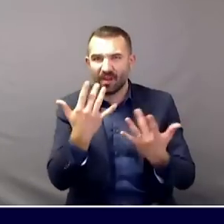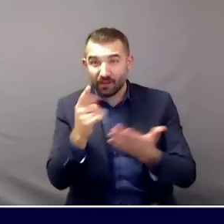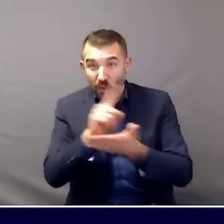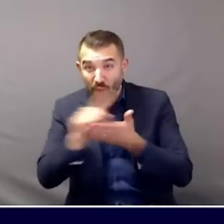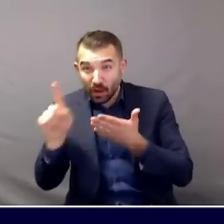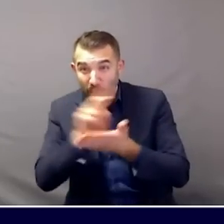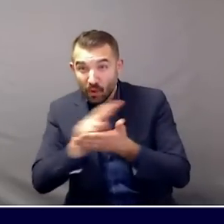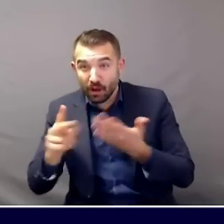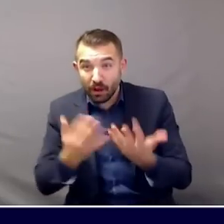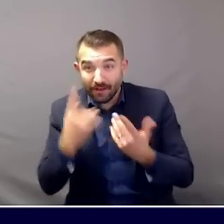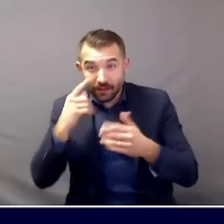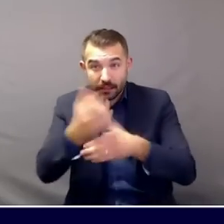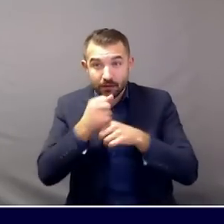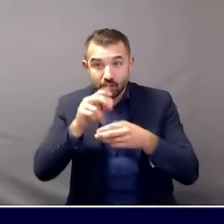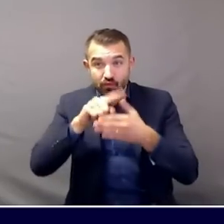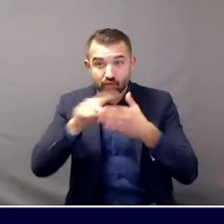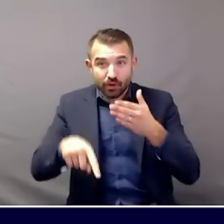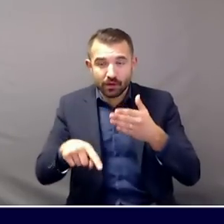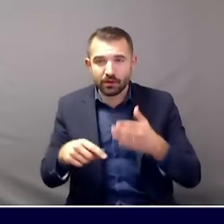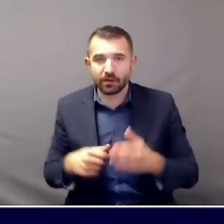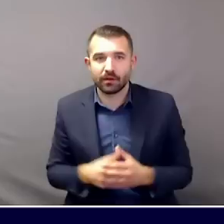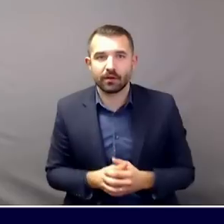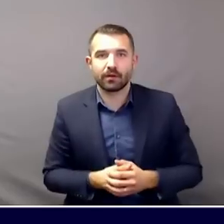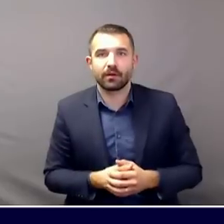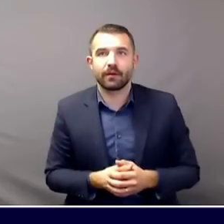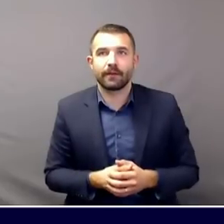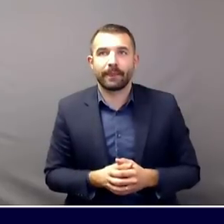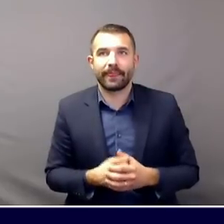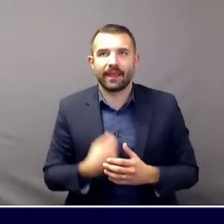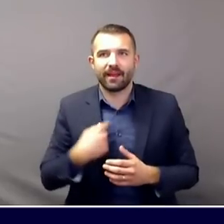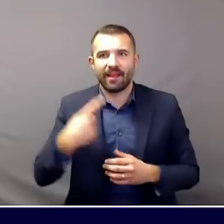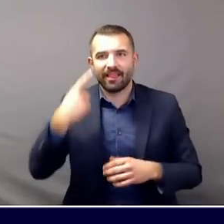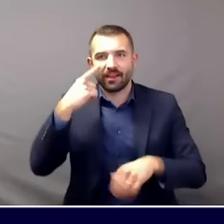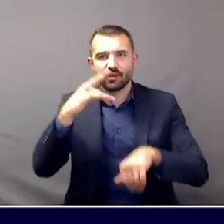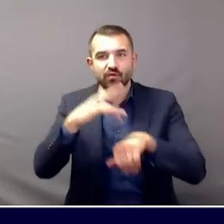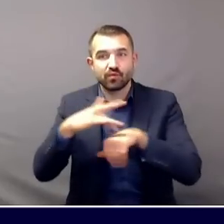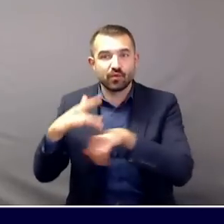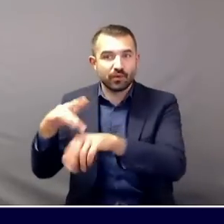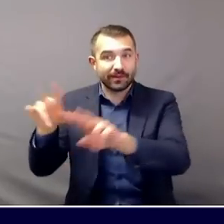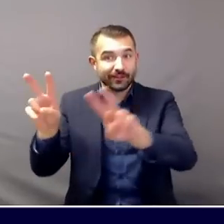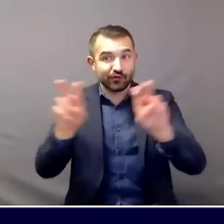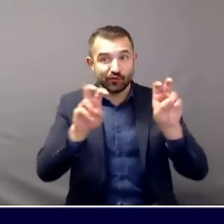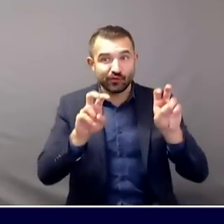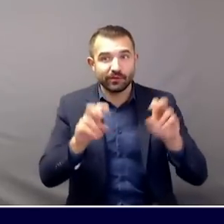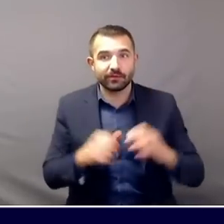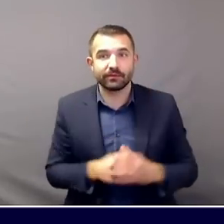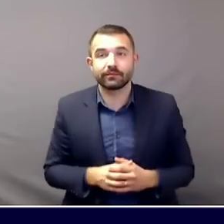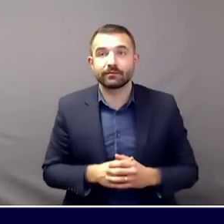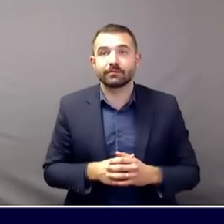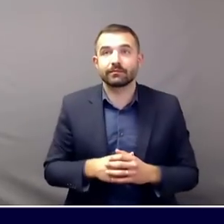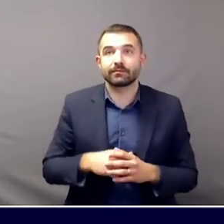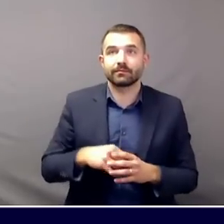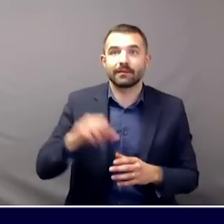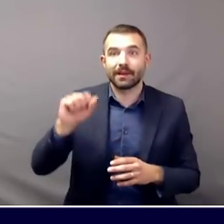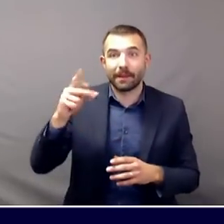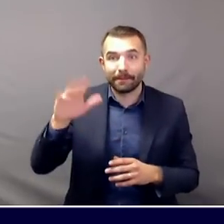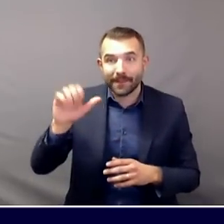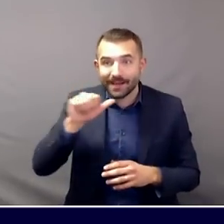opinion, do you think this is an issue due to resources or space? And just what exactly can the state do to address some of these wait